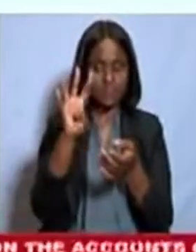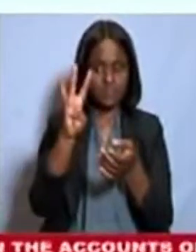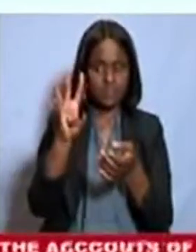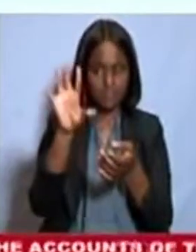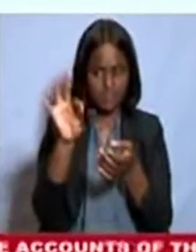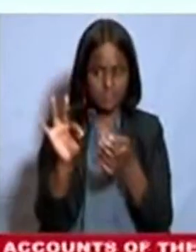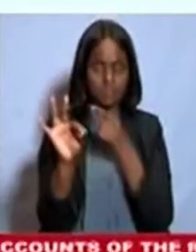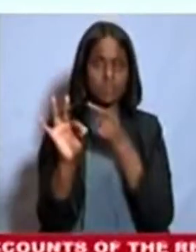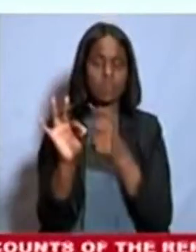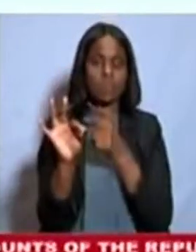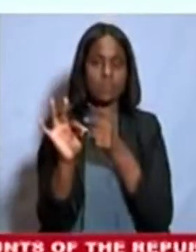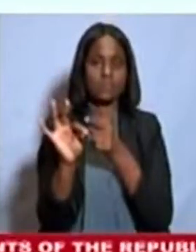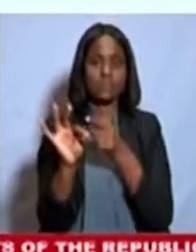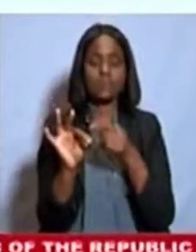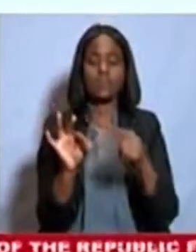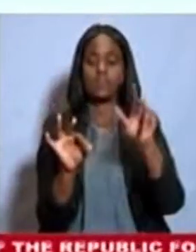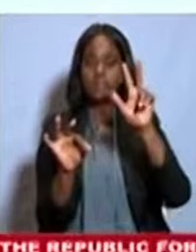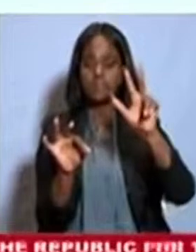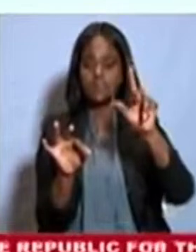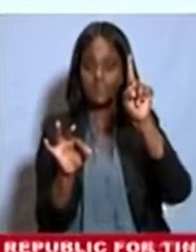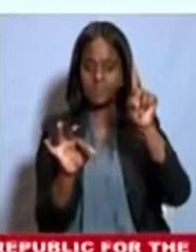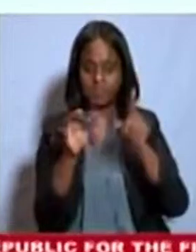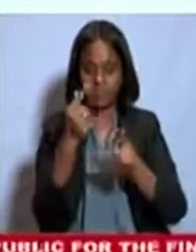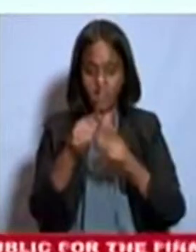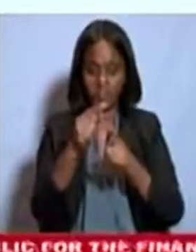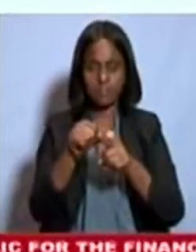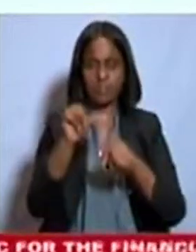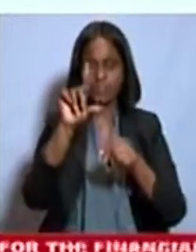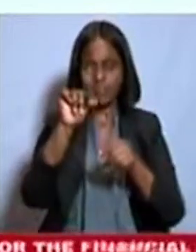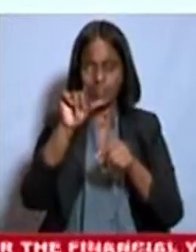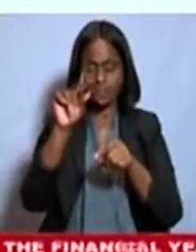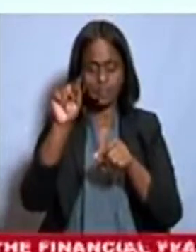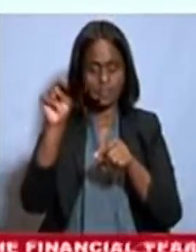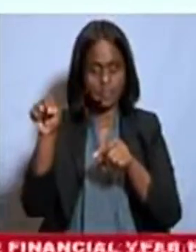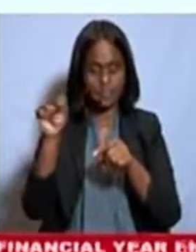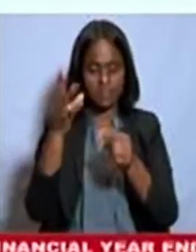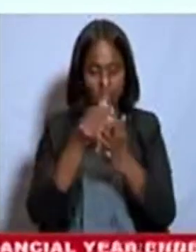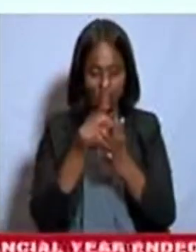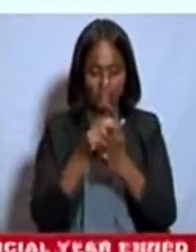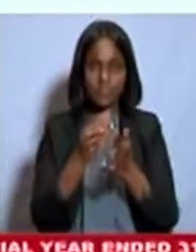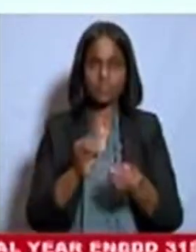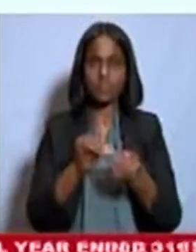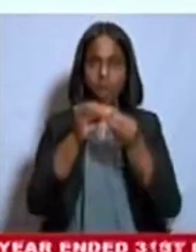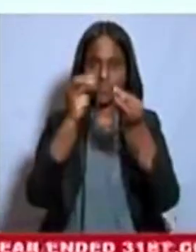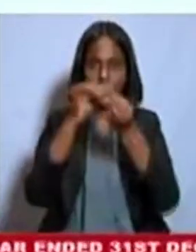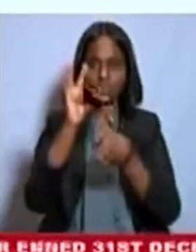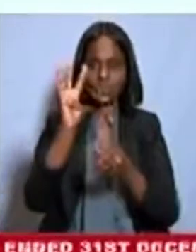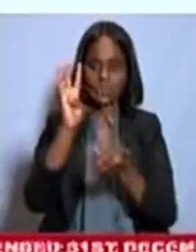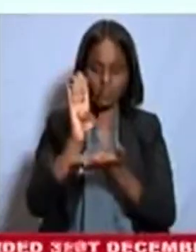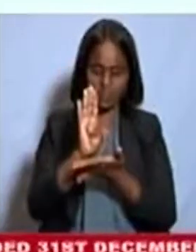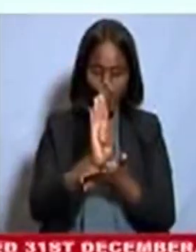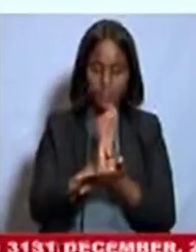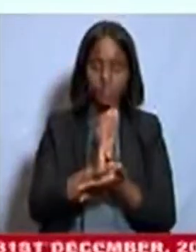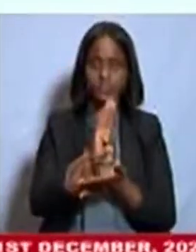3,415,649. As at 31st December 2022, amounts totaling